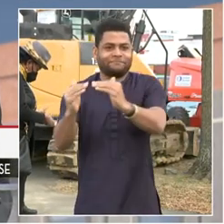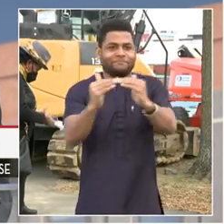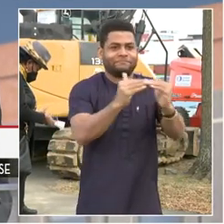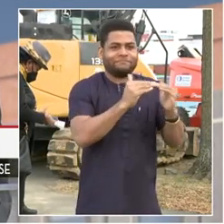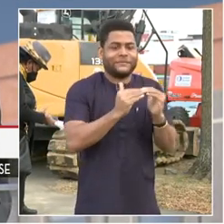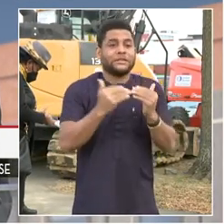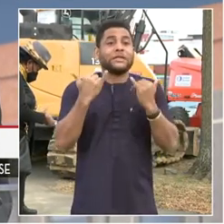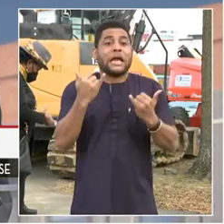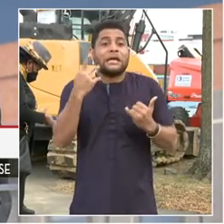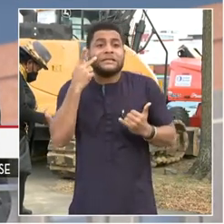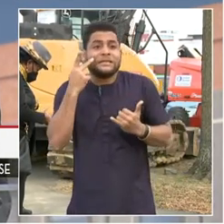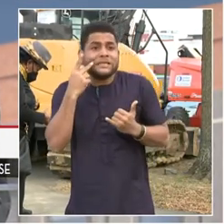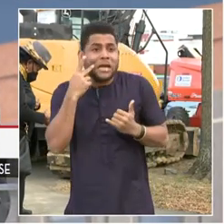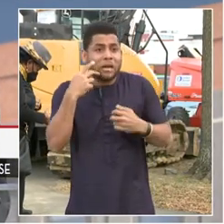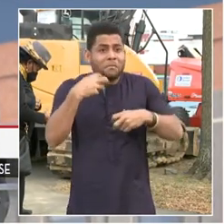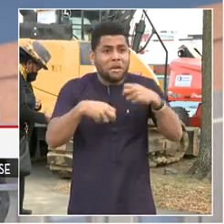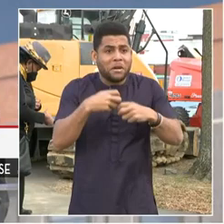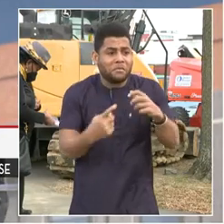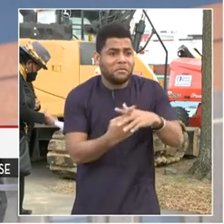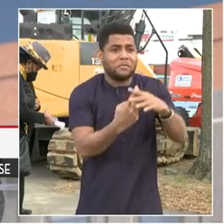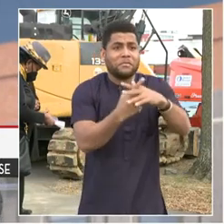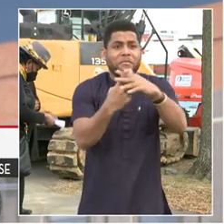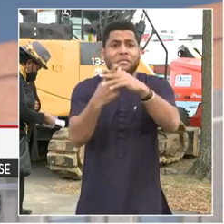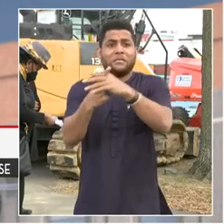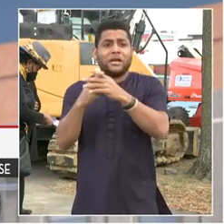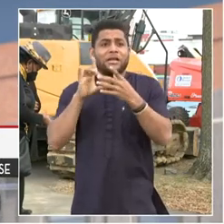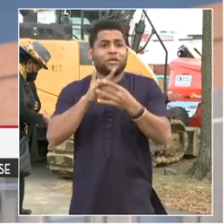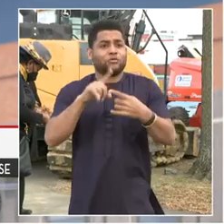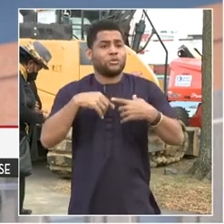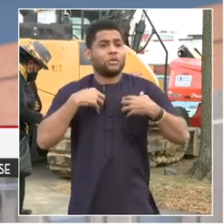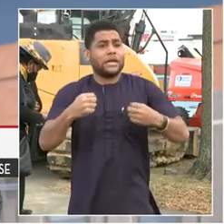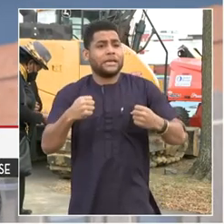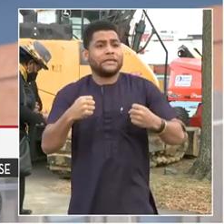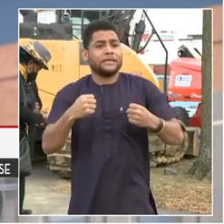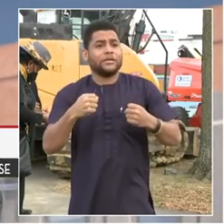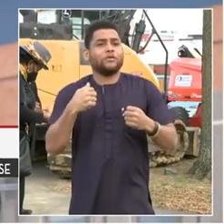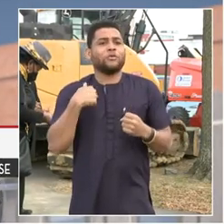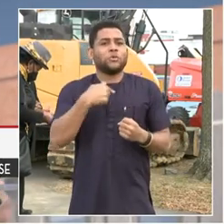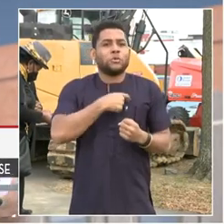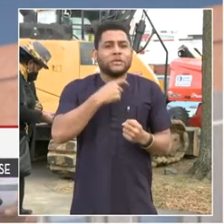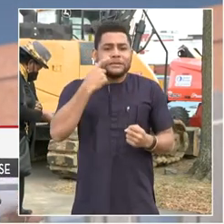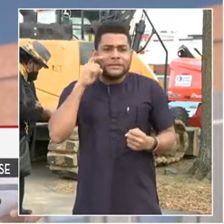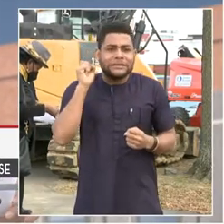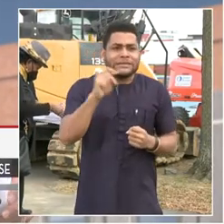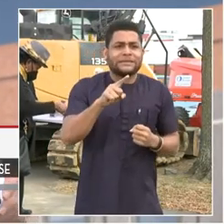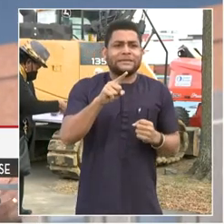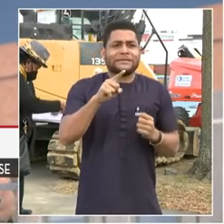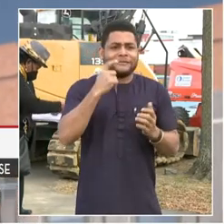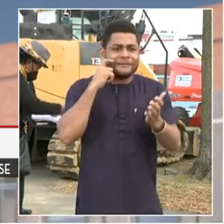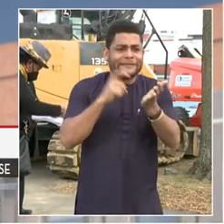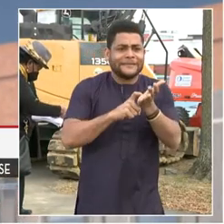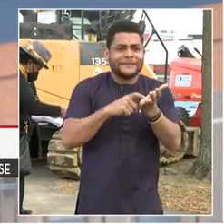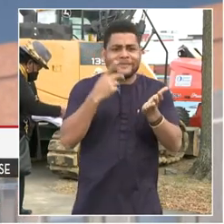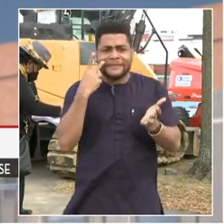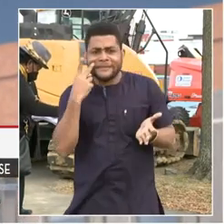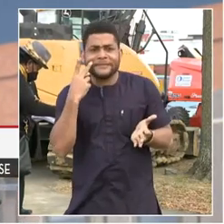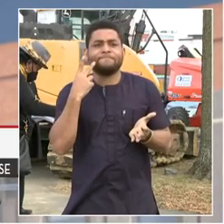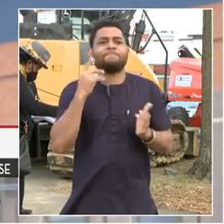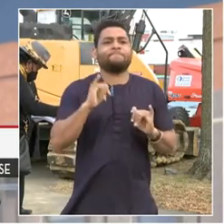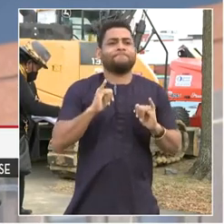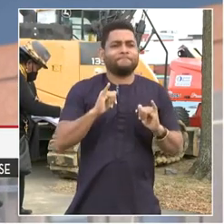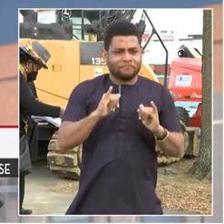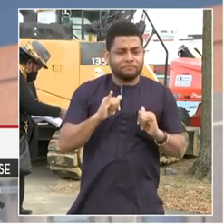health indicators in some of the most measurable ways possible here in the District of